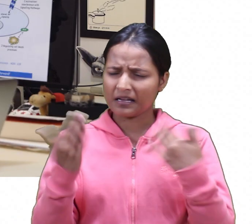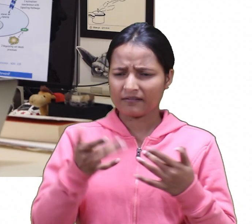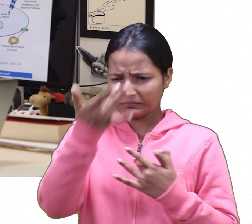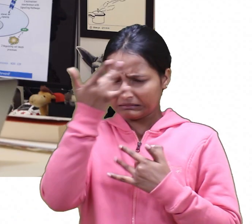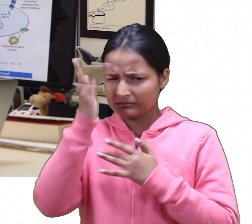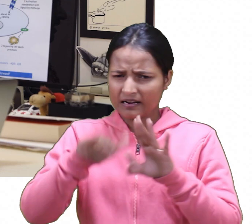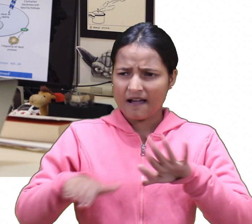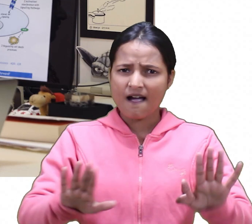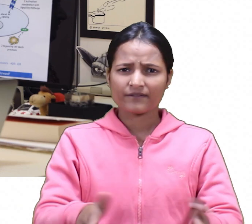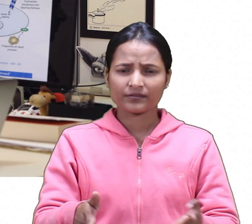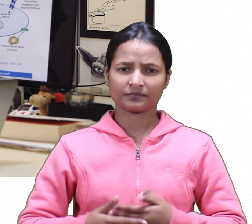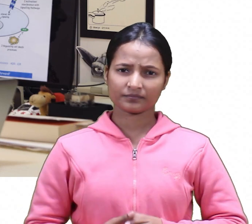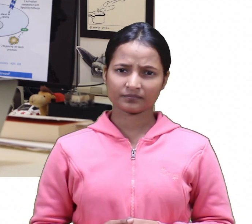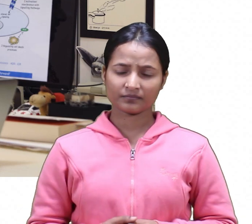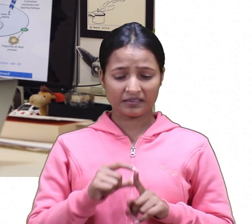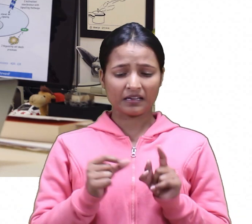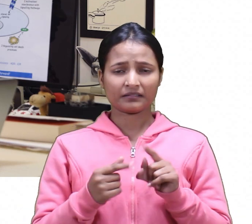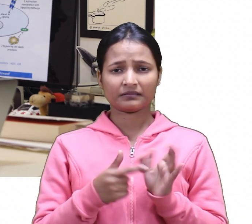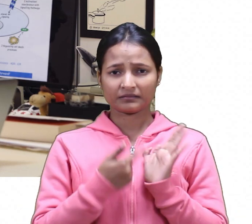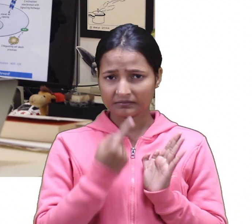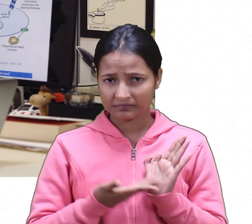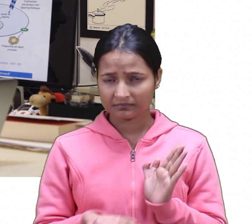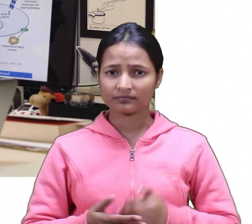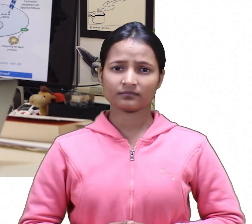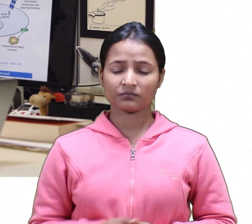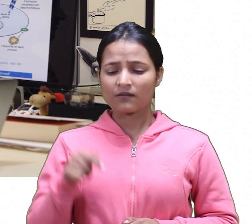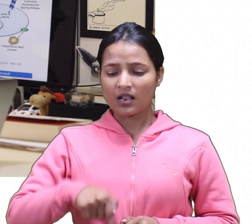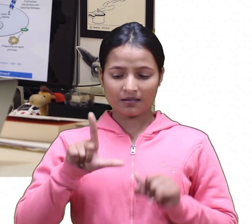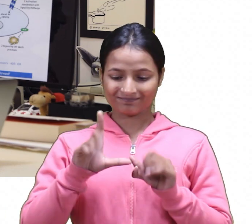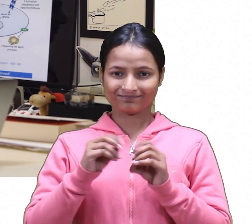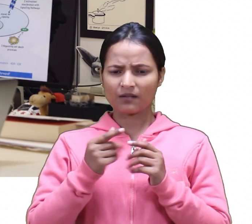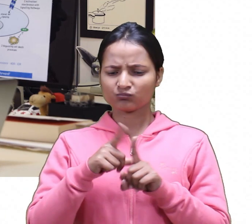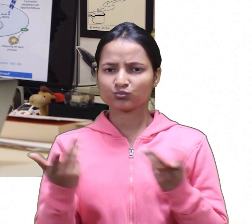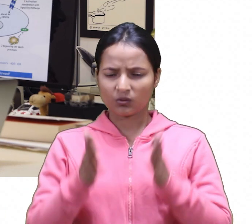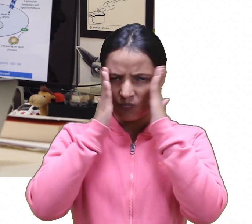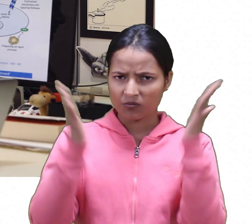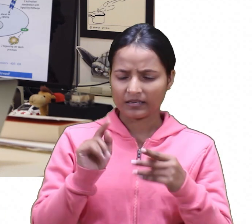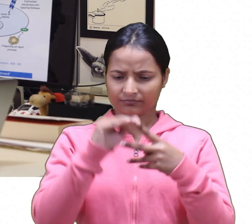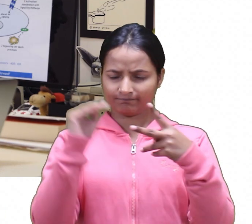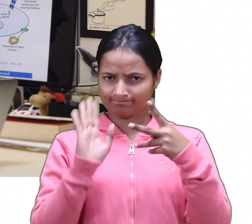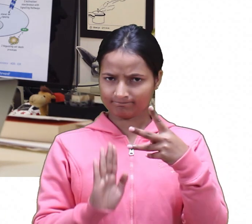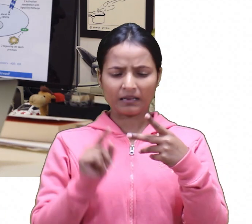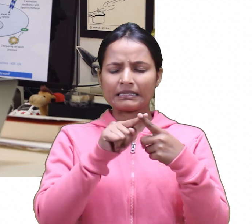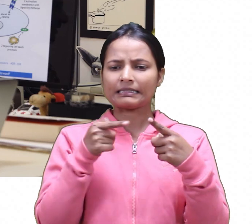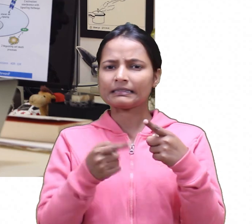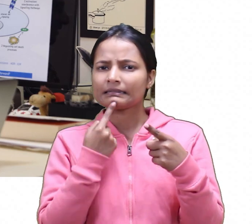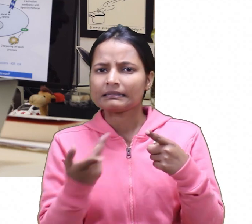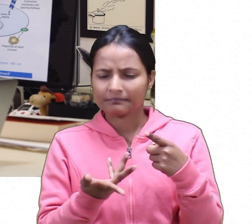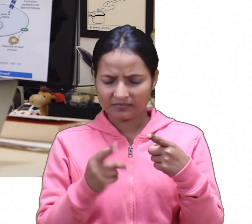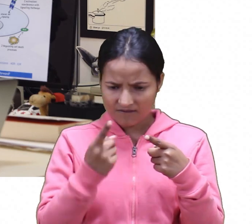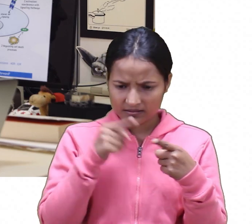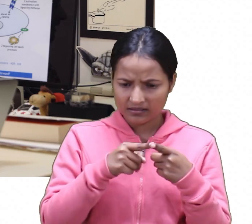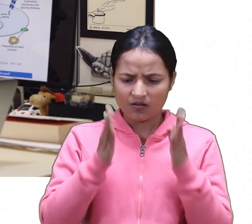one, to understand how this pathogen evades immune responses and hides from the human immune system. And